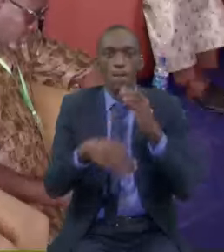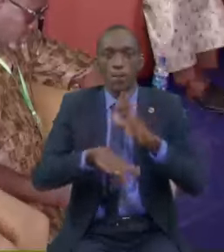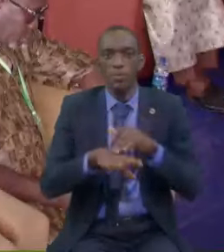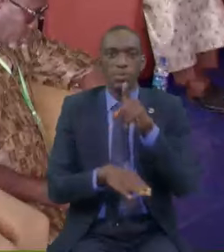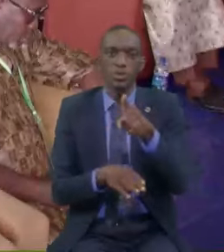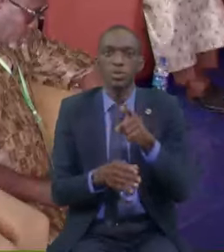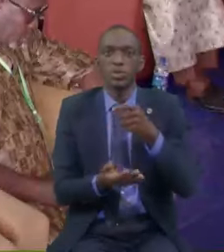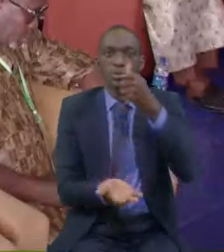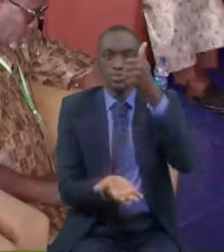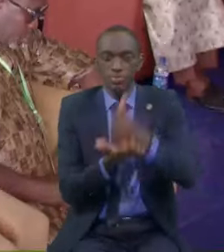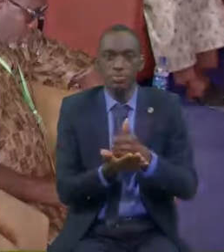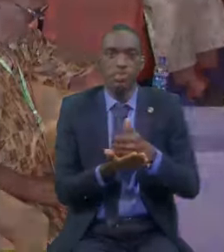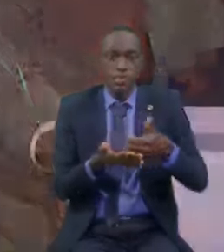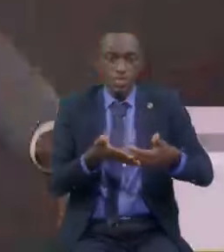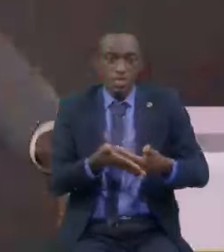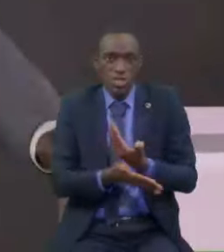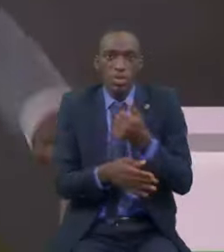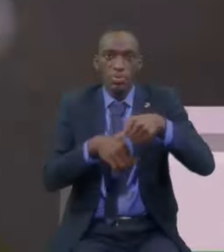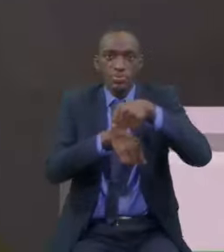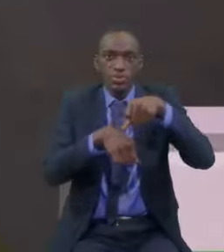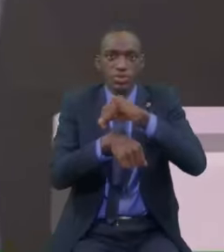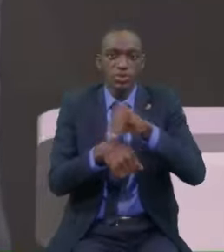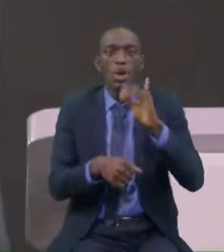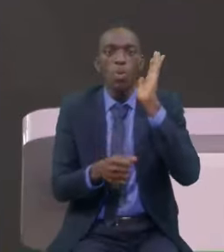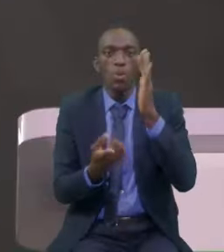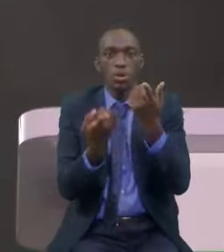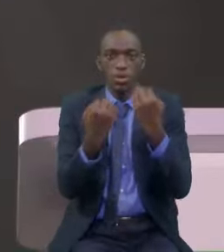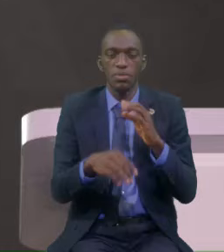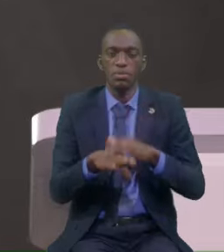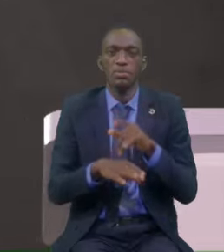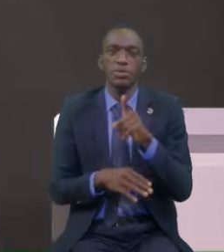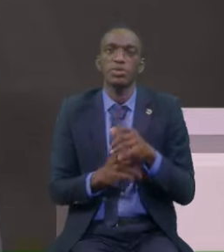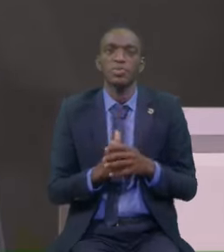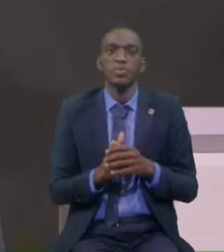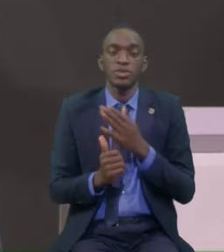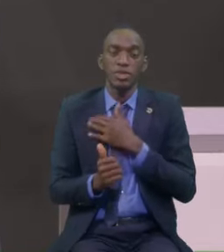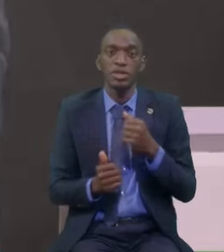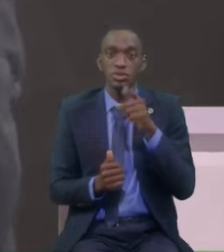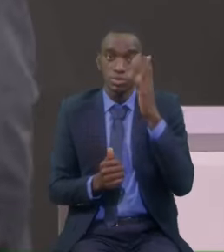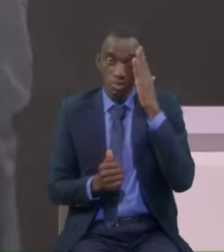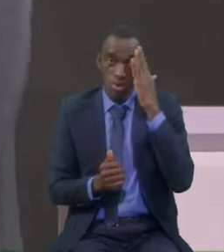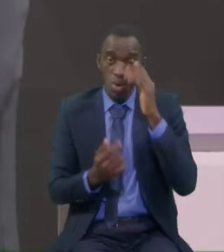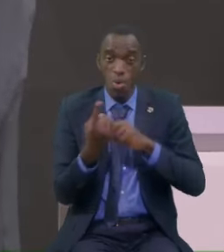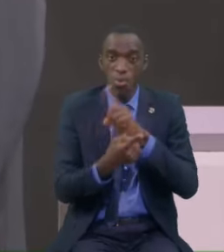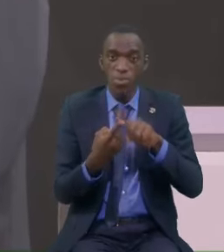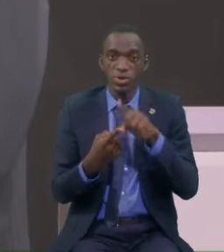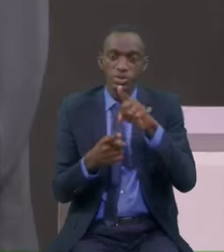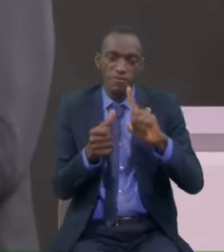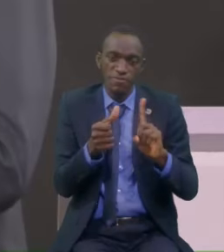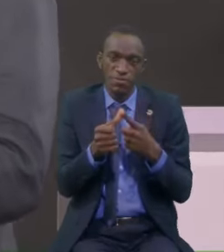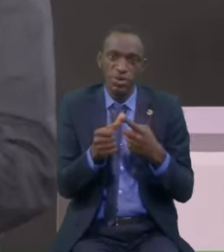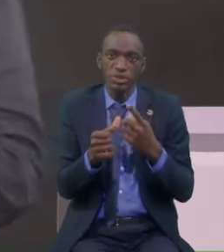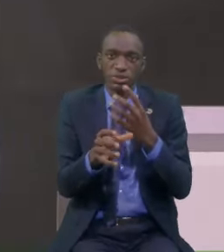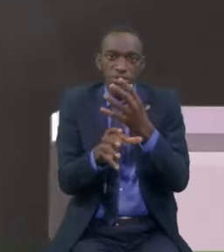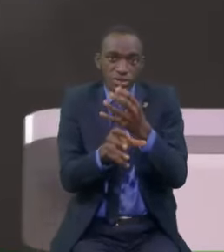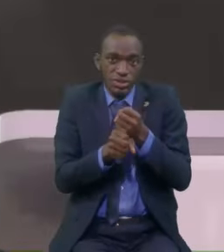new anointing will come upon you. And you know, when you first received the anointing